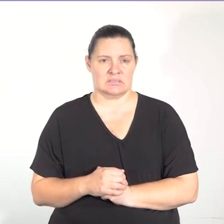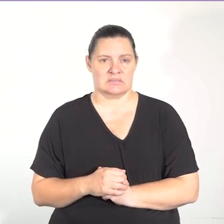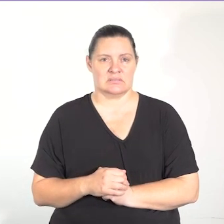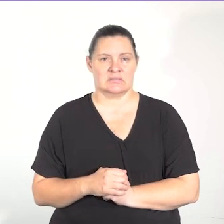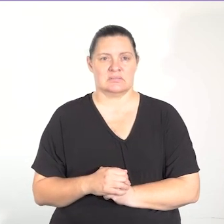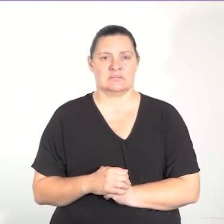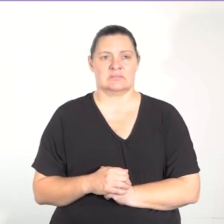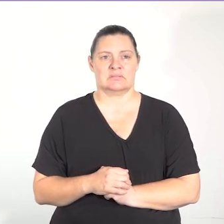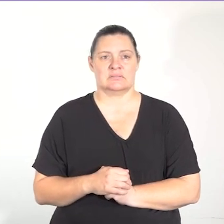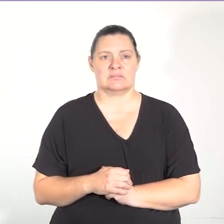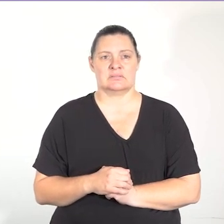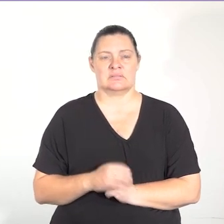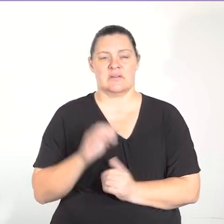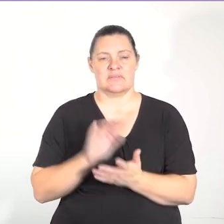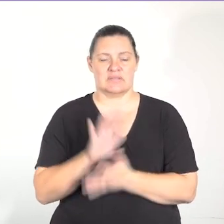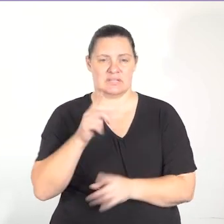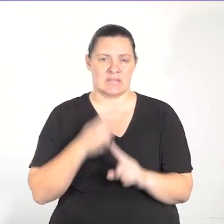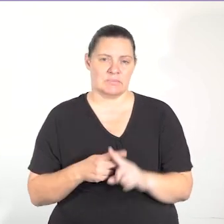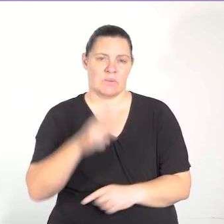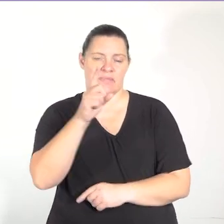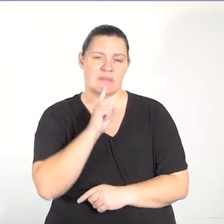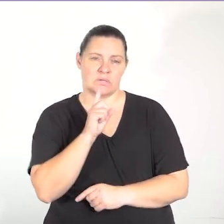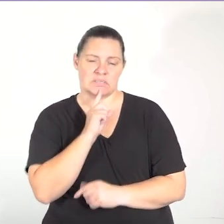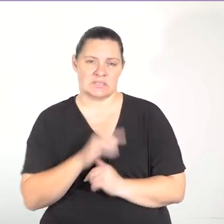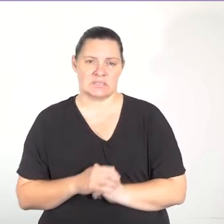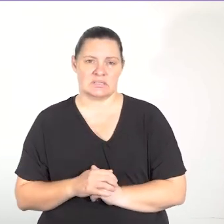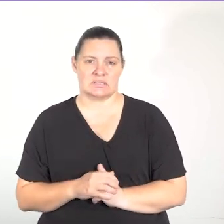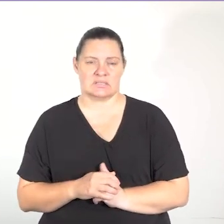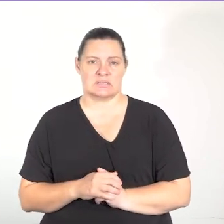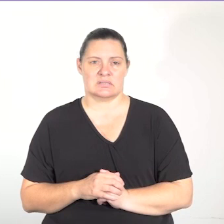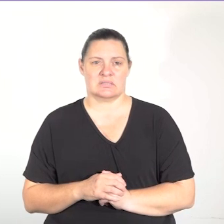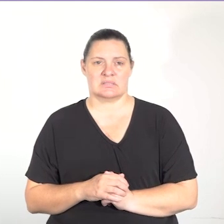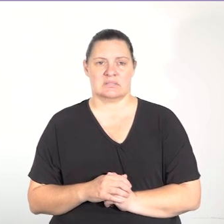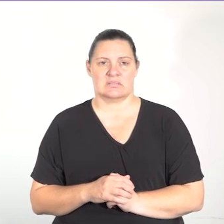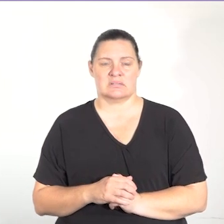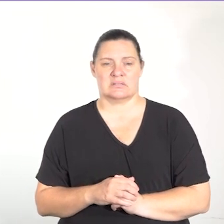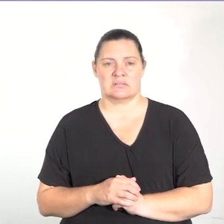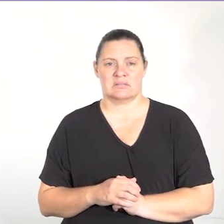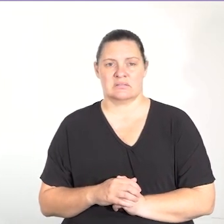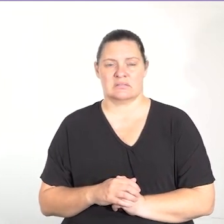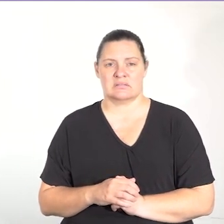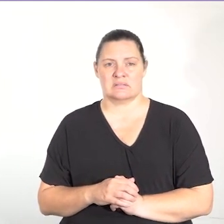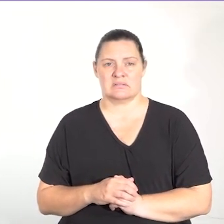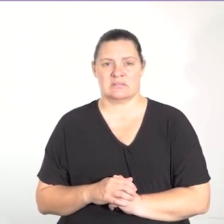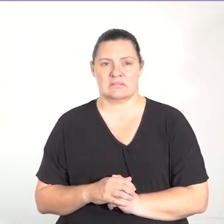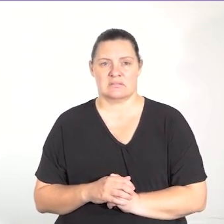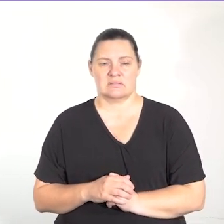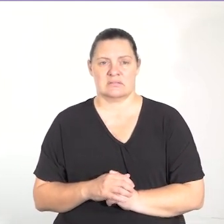1,500. Then 15 multiplied by 1,000 will be